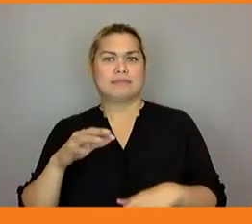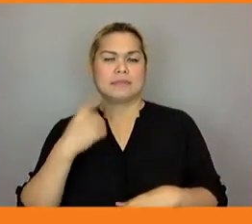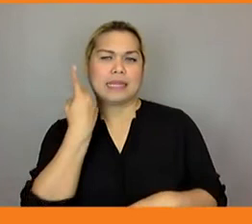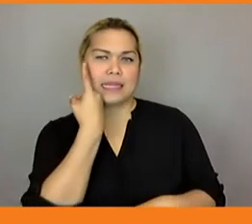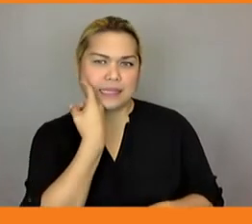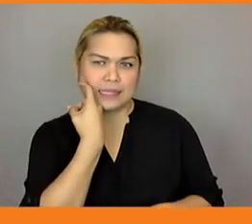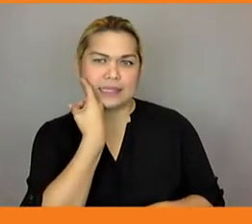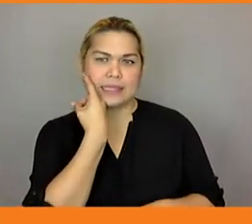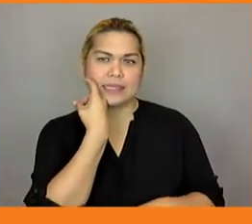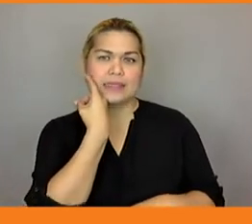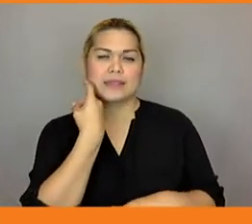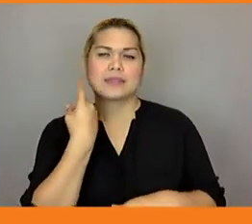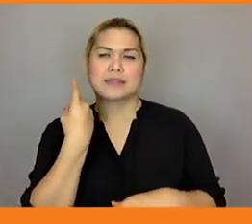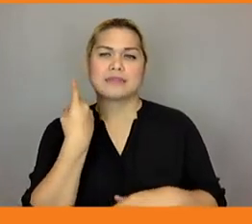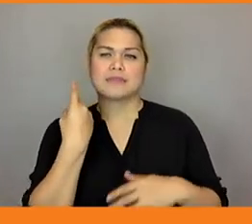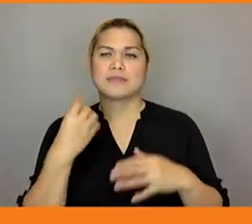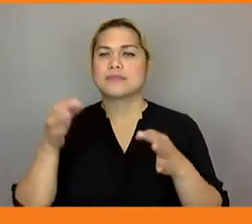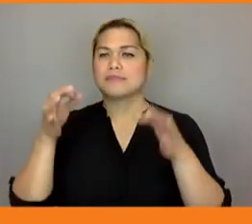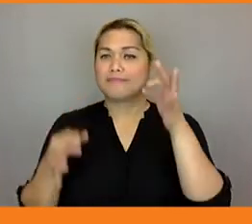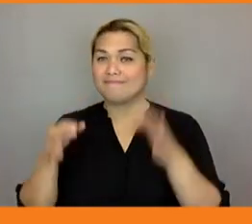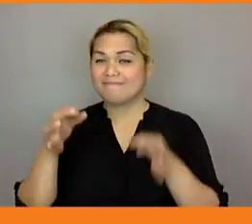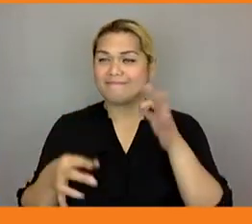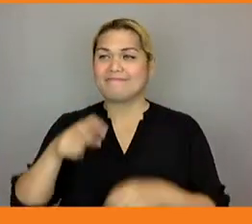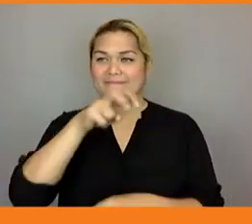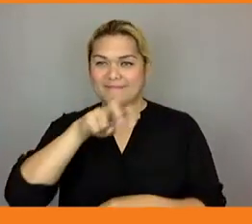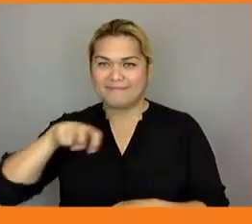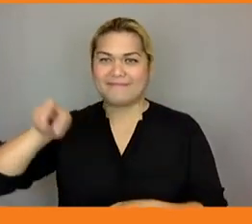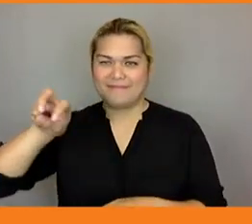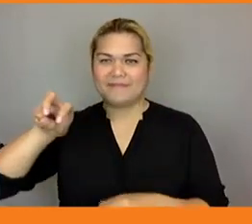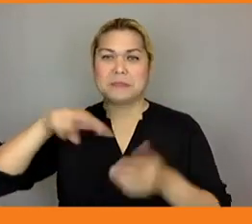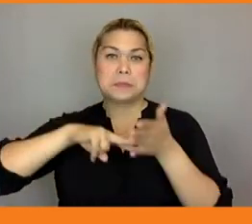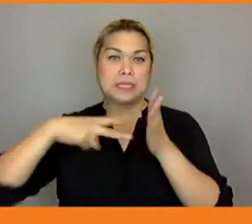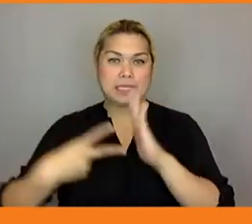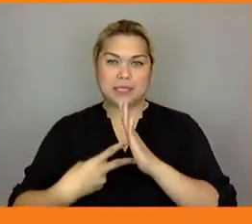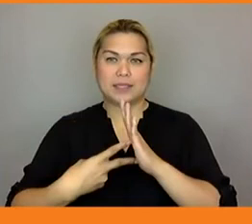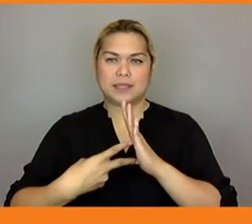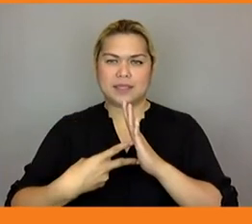but there are inevitably, you know, individuals, communities,